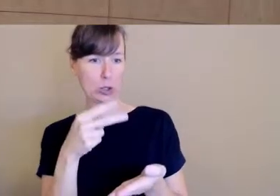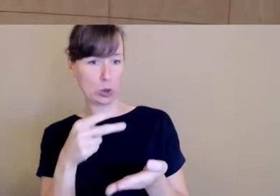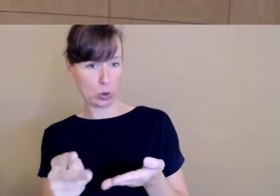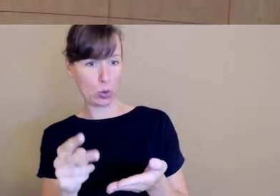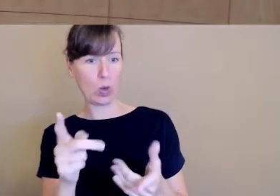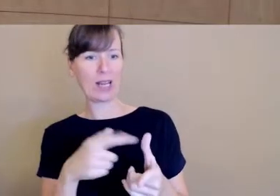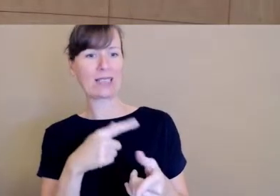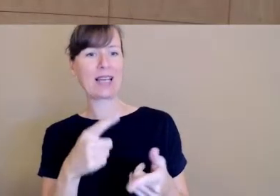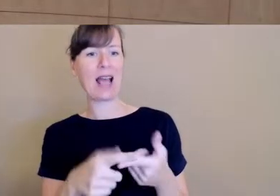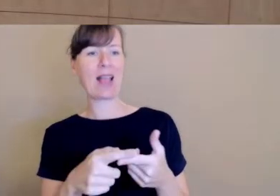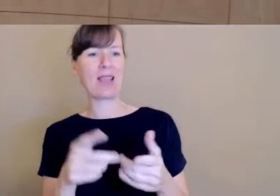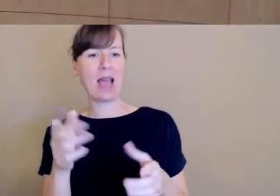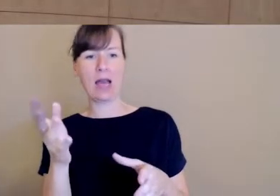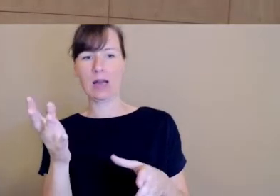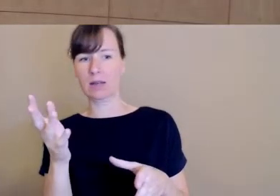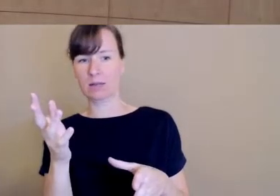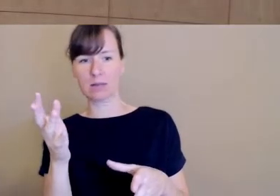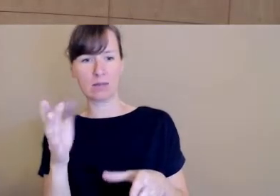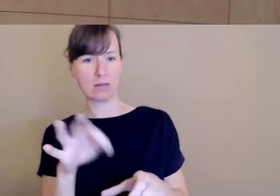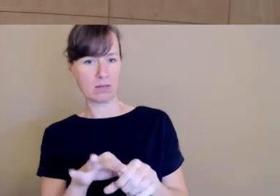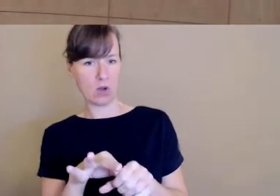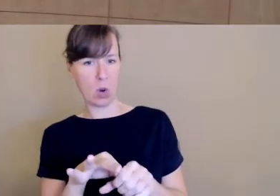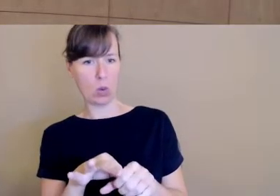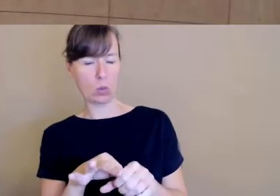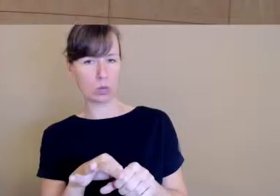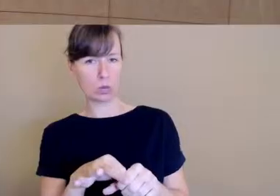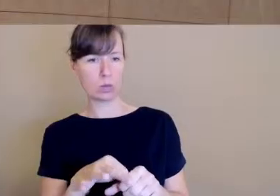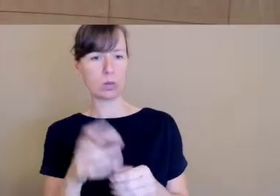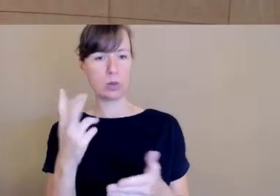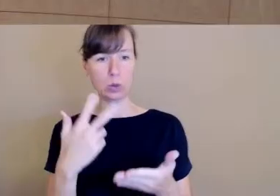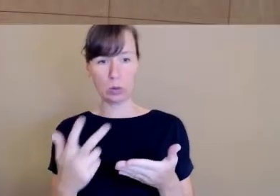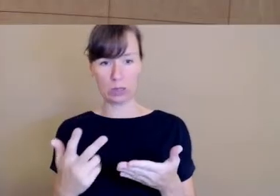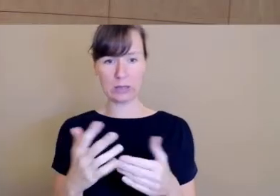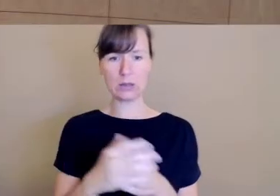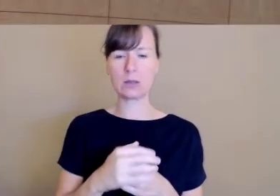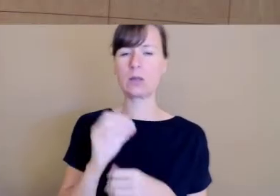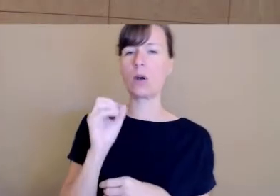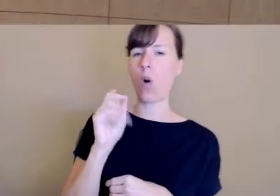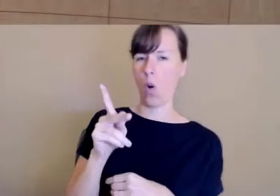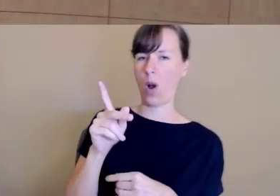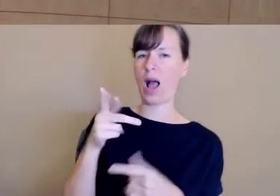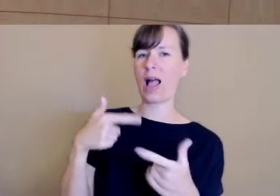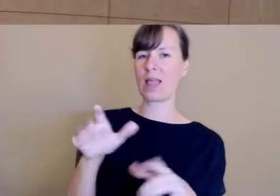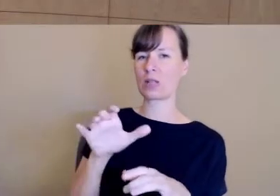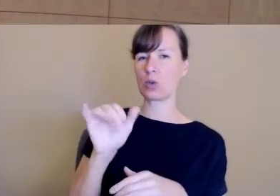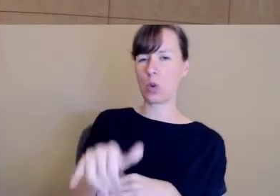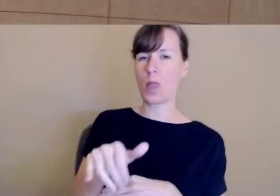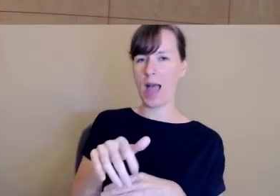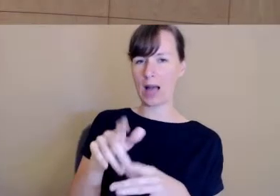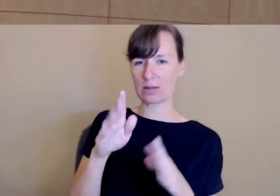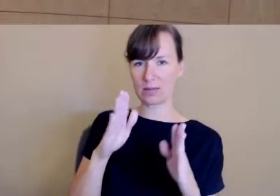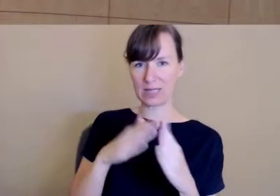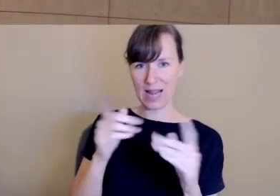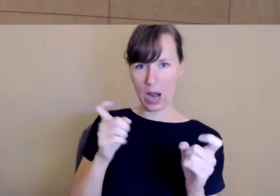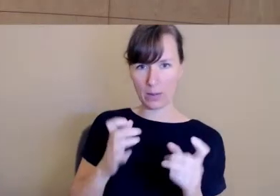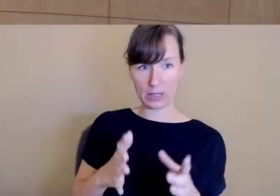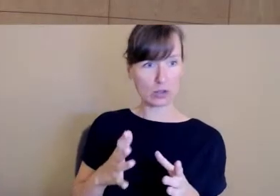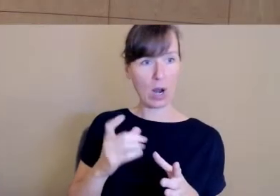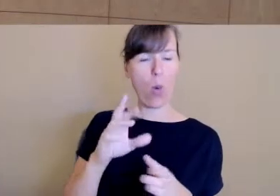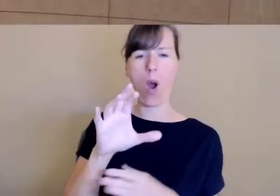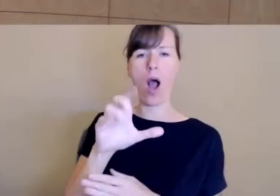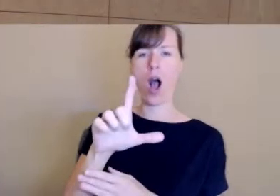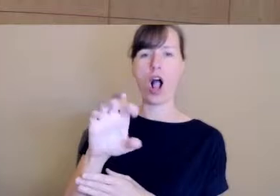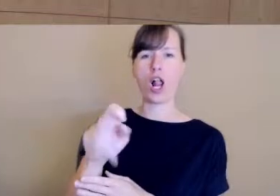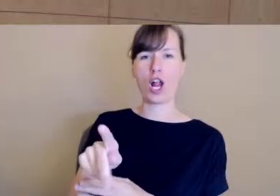Acting Town Administrator, let's do that. Yes, sir. Or maybe perhaps the clerk is taking it for the agenda. All